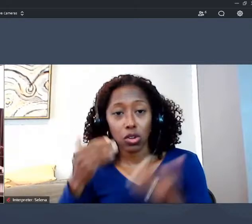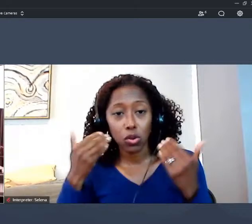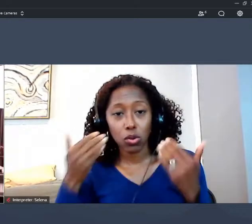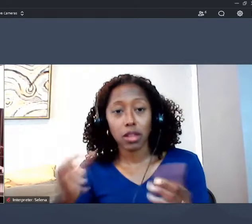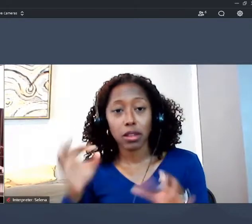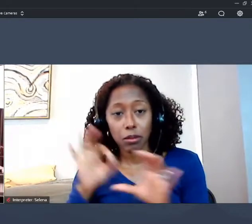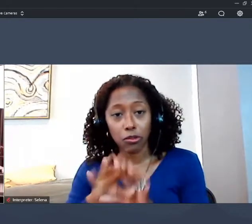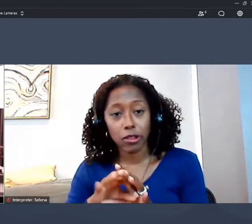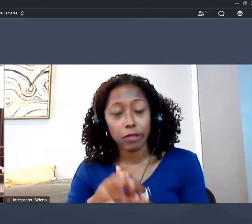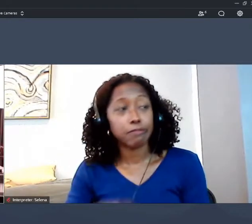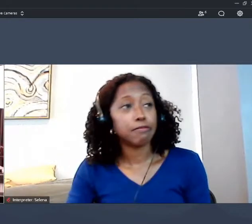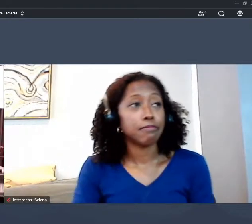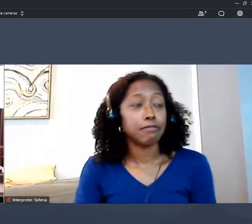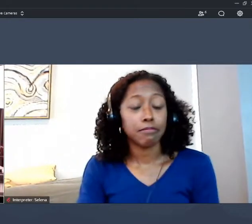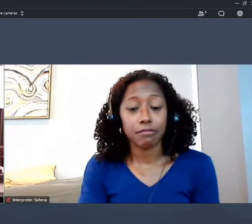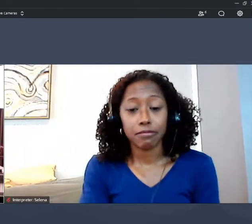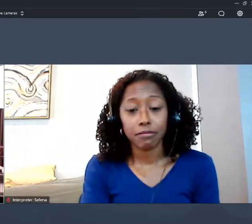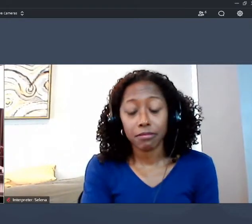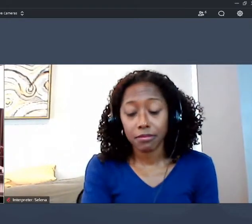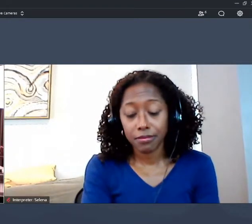Cast your votes.